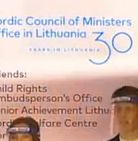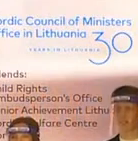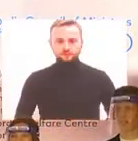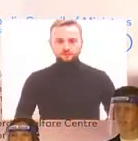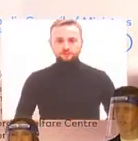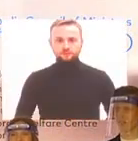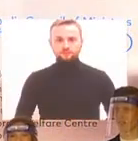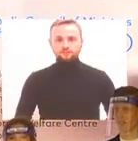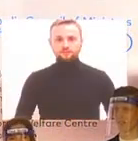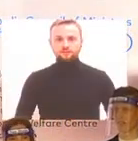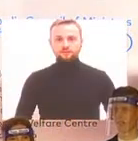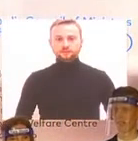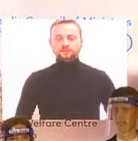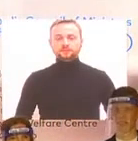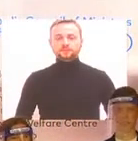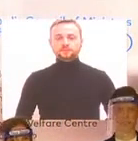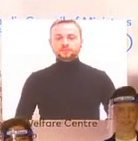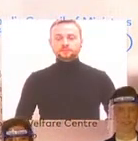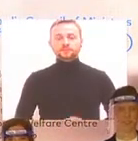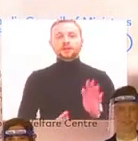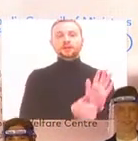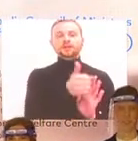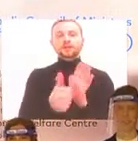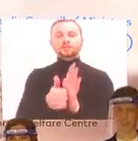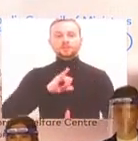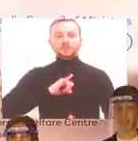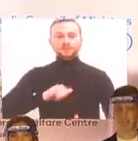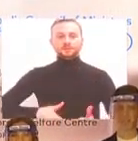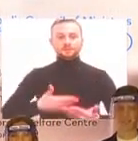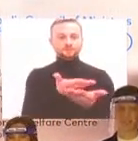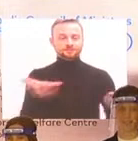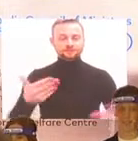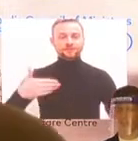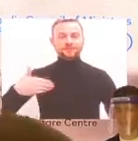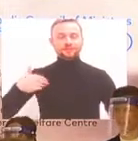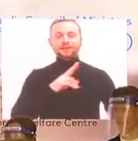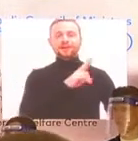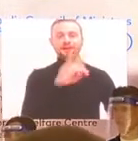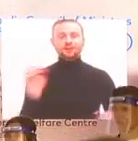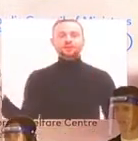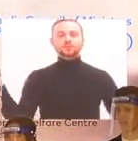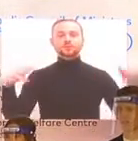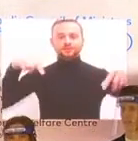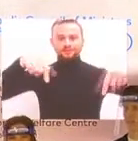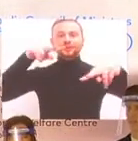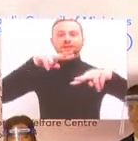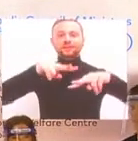Dear guests, please welcome to the event. Have your comfortable seats.